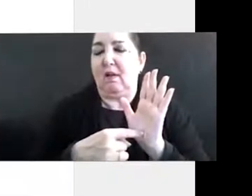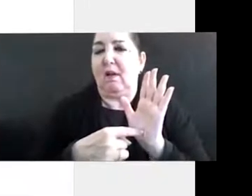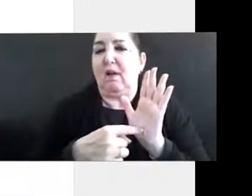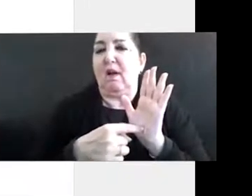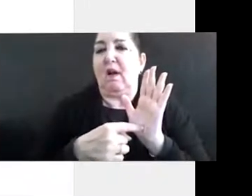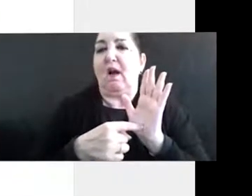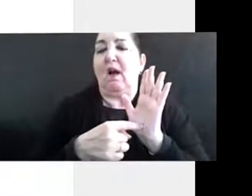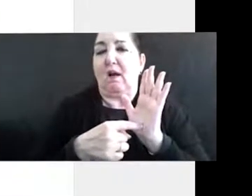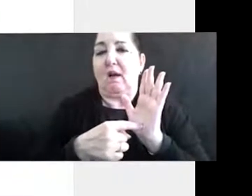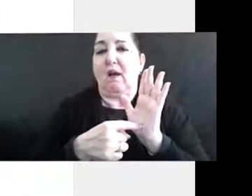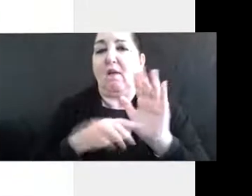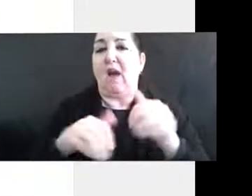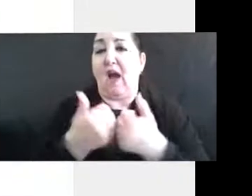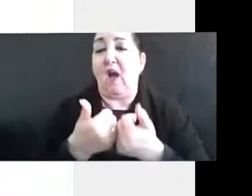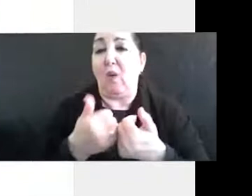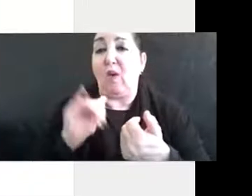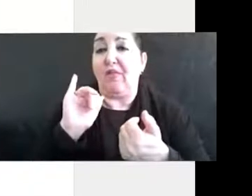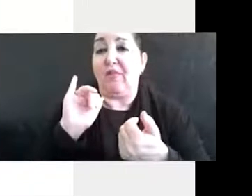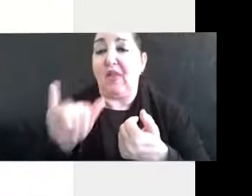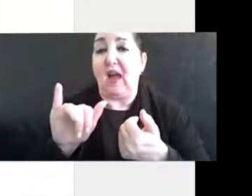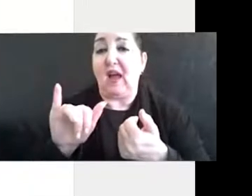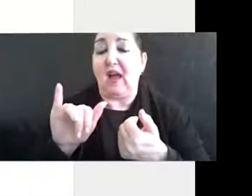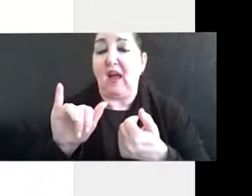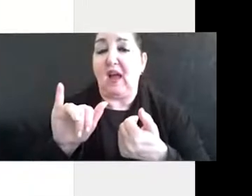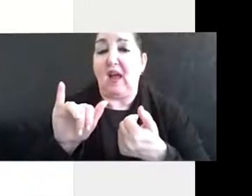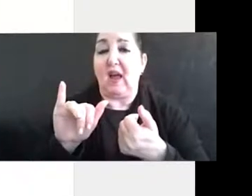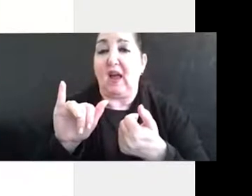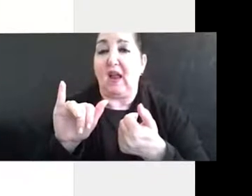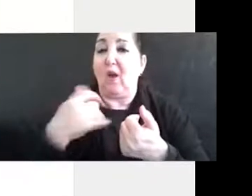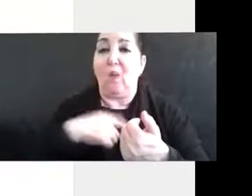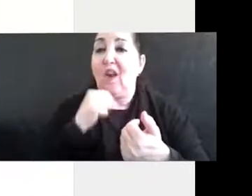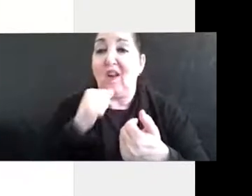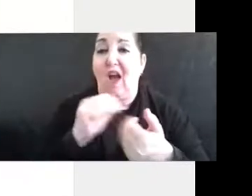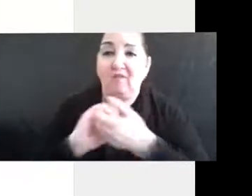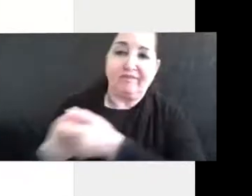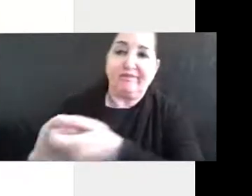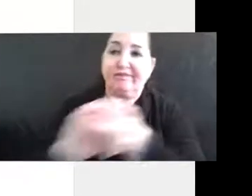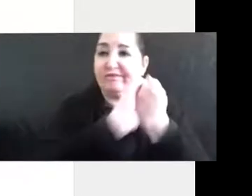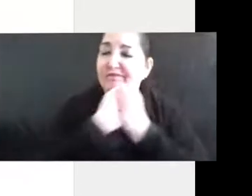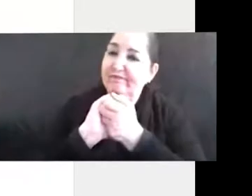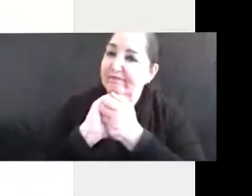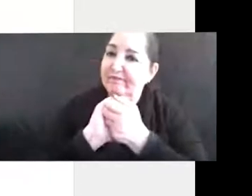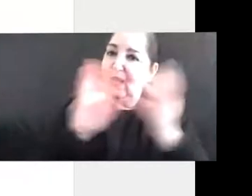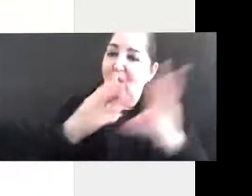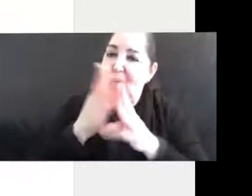how those borders are actually porous, and